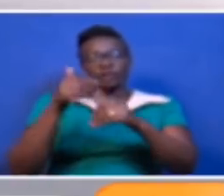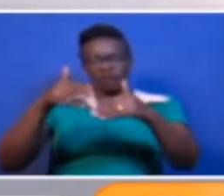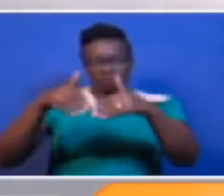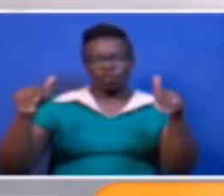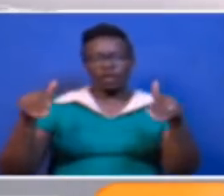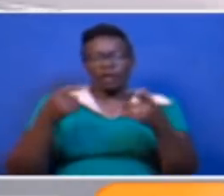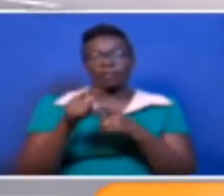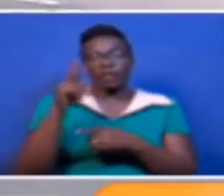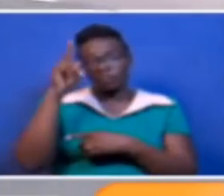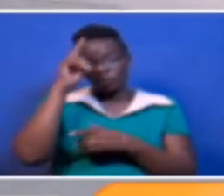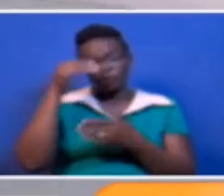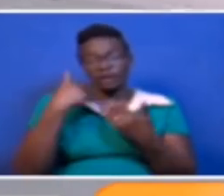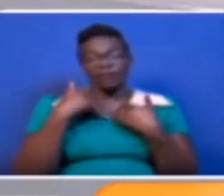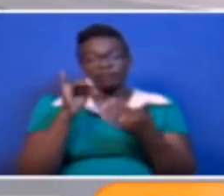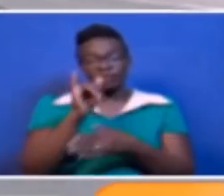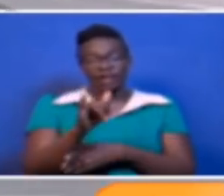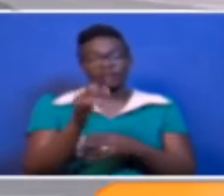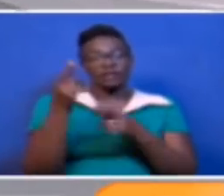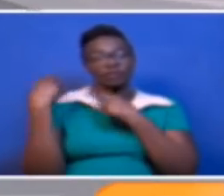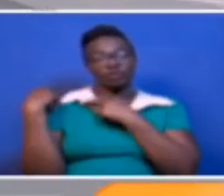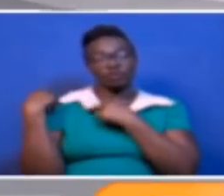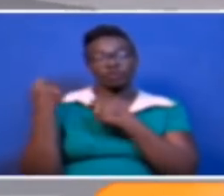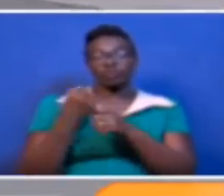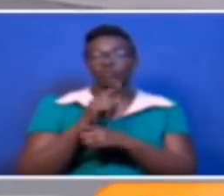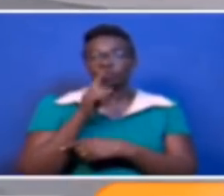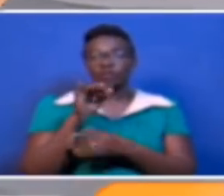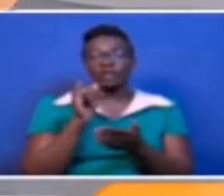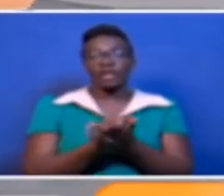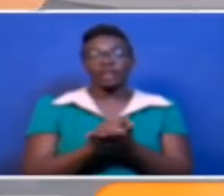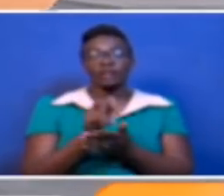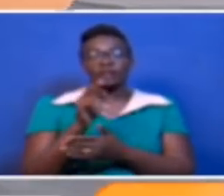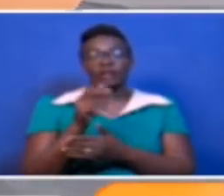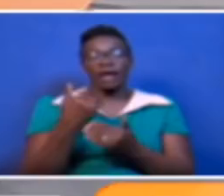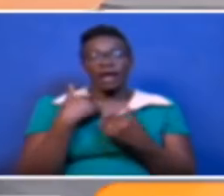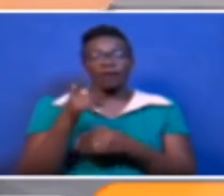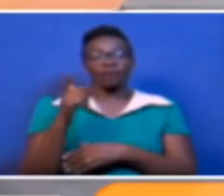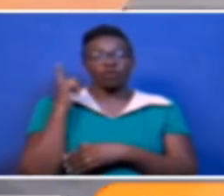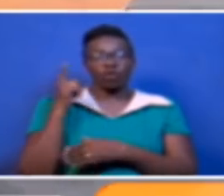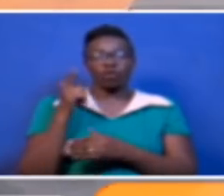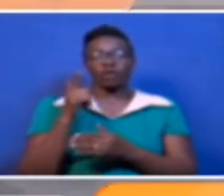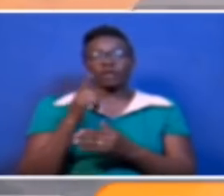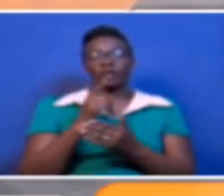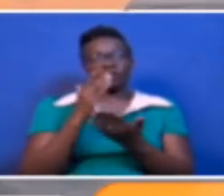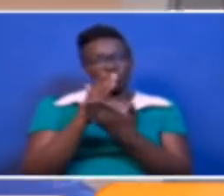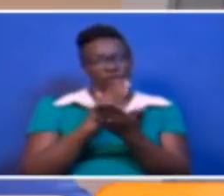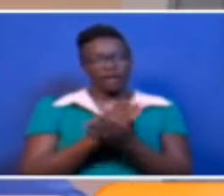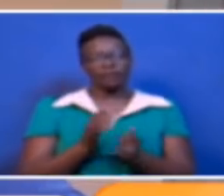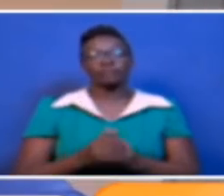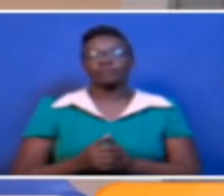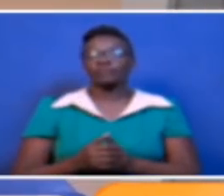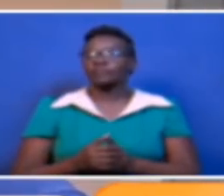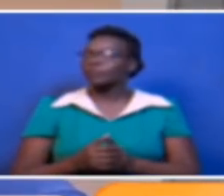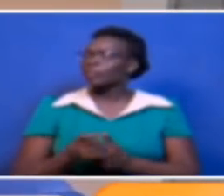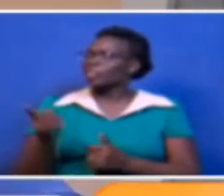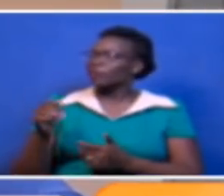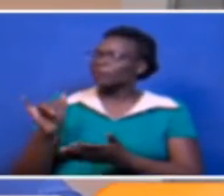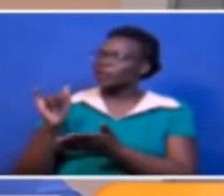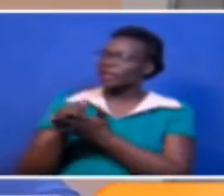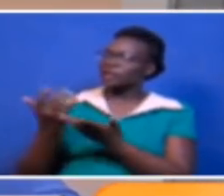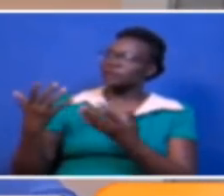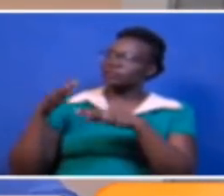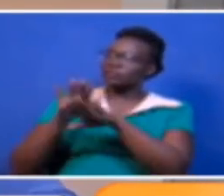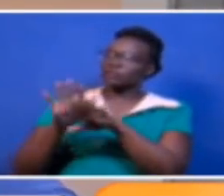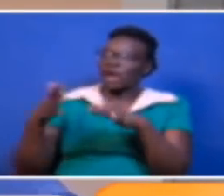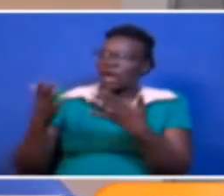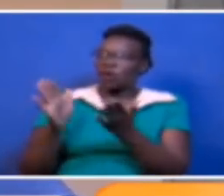police has that responsibility, yes, to ensure that law and order, there's in law society. And order inside the society. But so how does that then correlate with